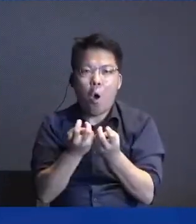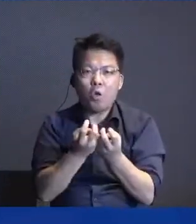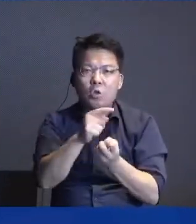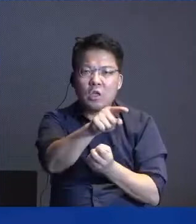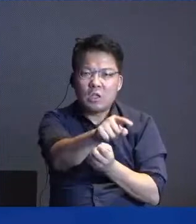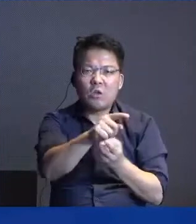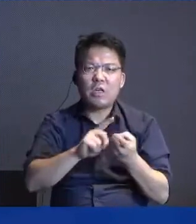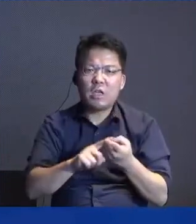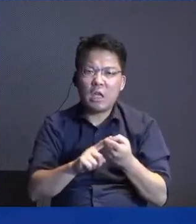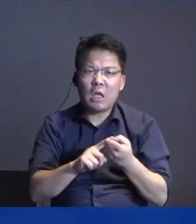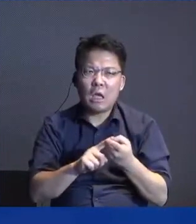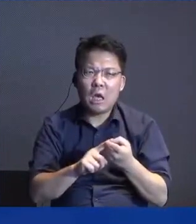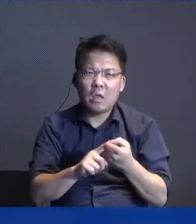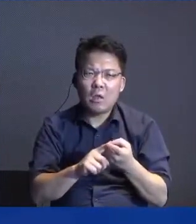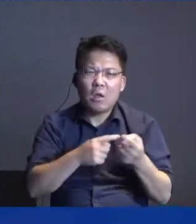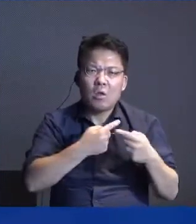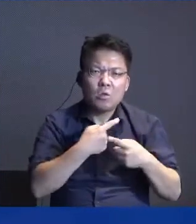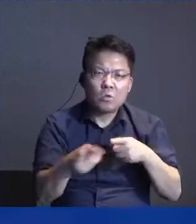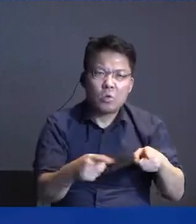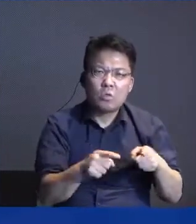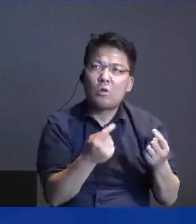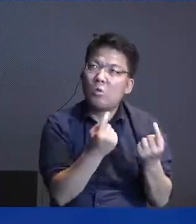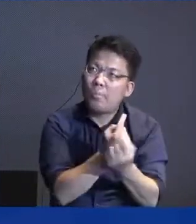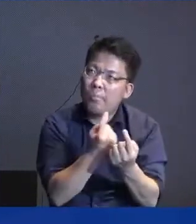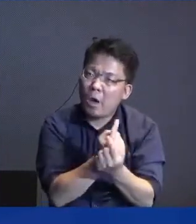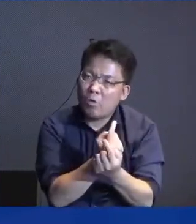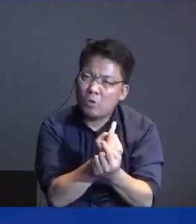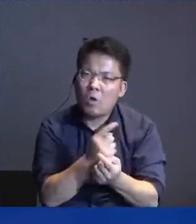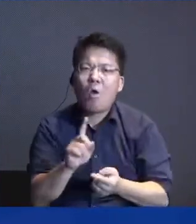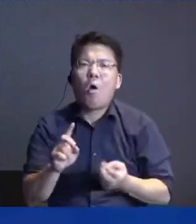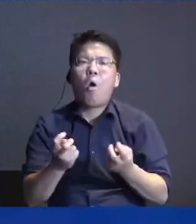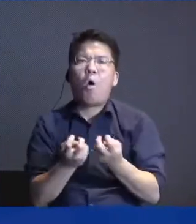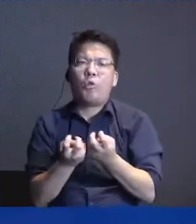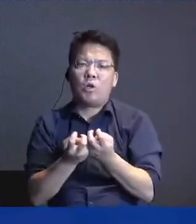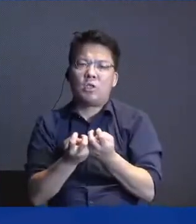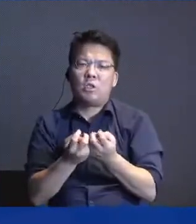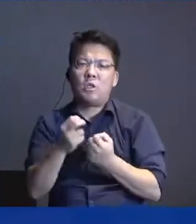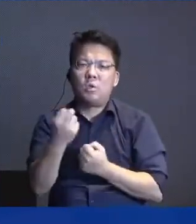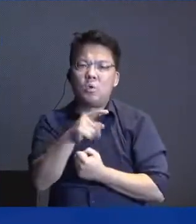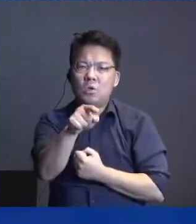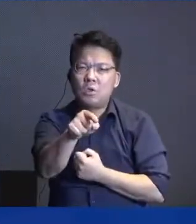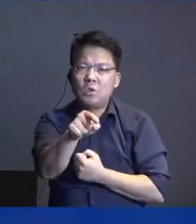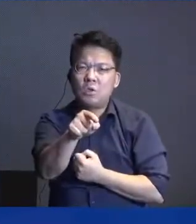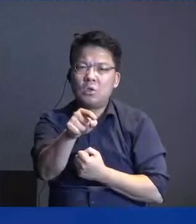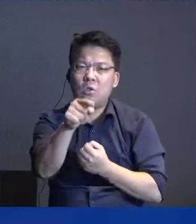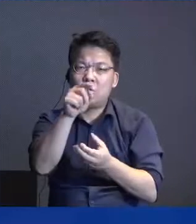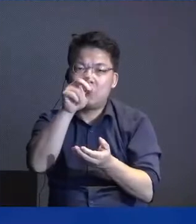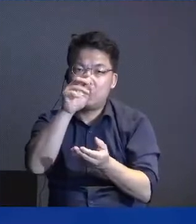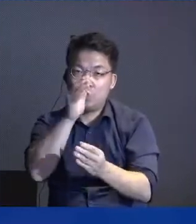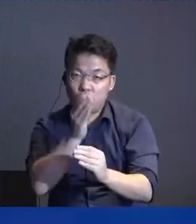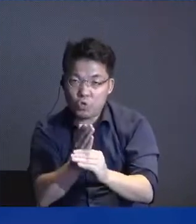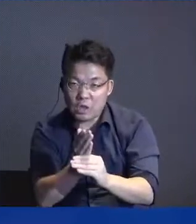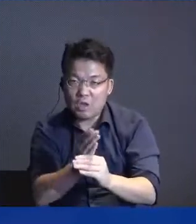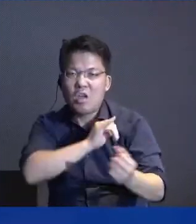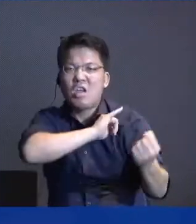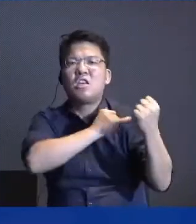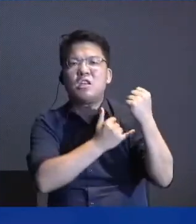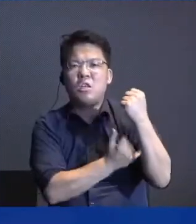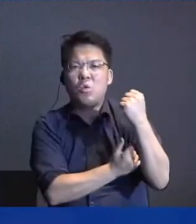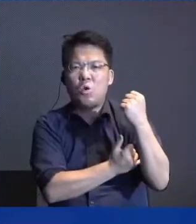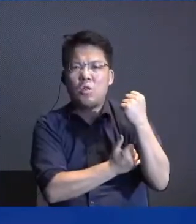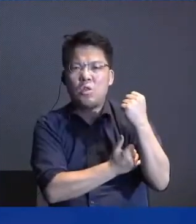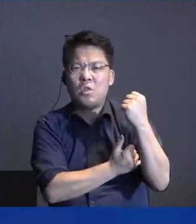can a human rights approach be applied to the current emotional support